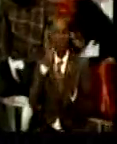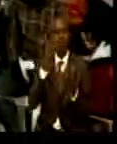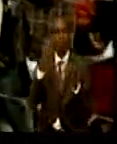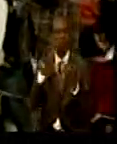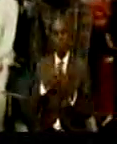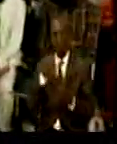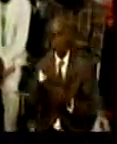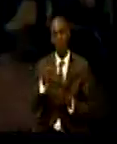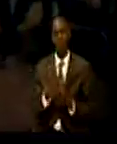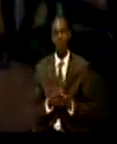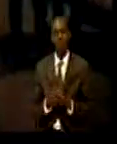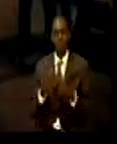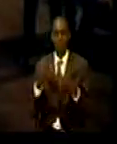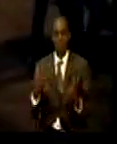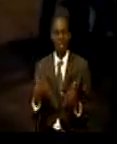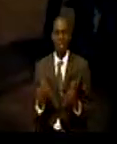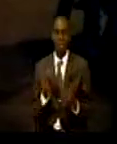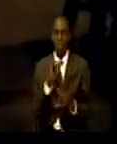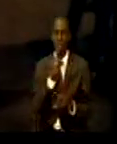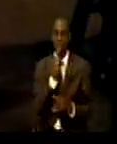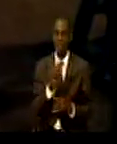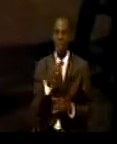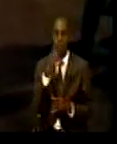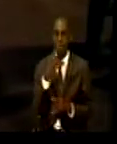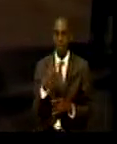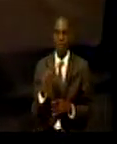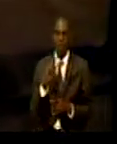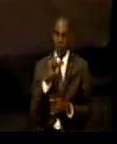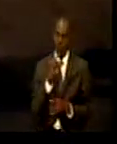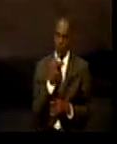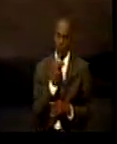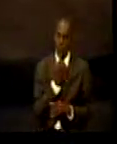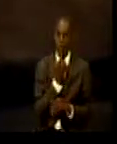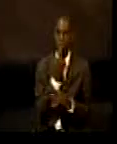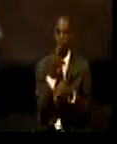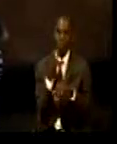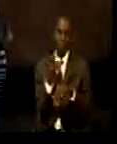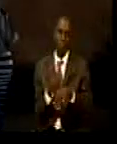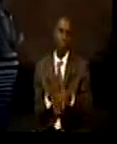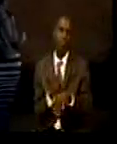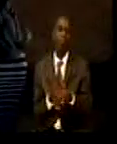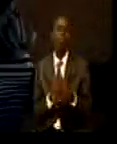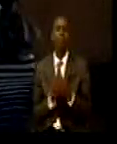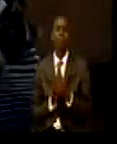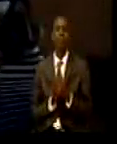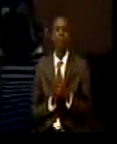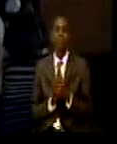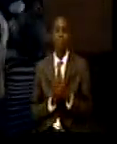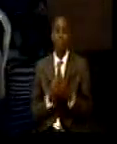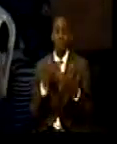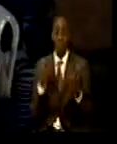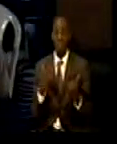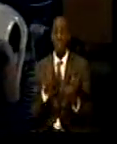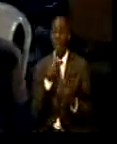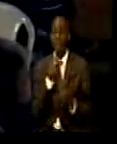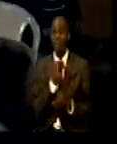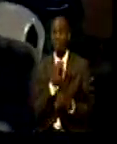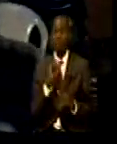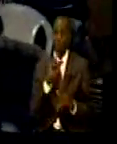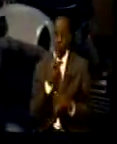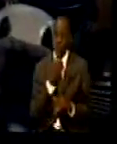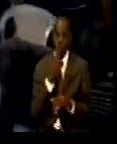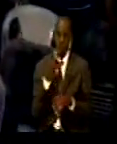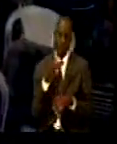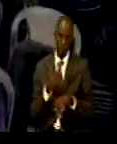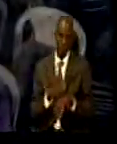Heads bowed and eyes closed. Heads bowed and eyes closed. It's coming now. It's coming now. It's